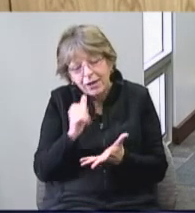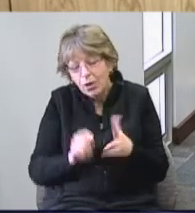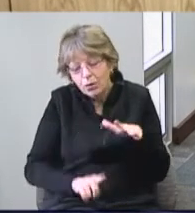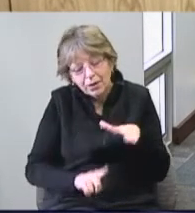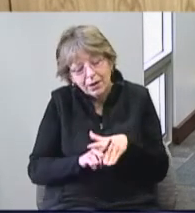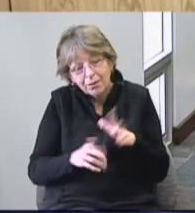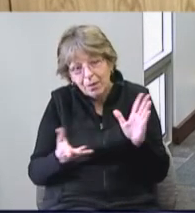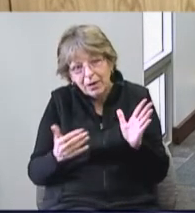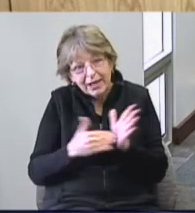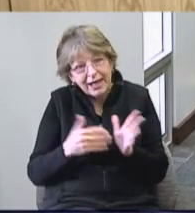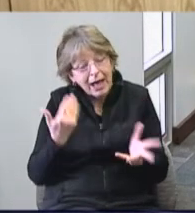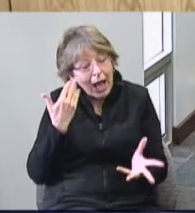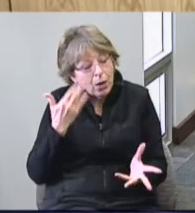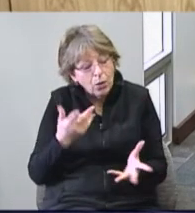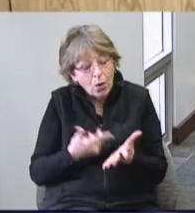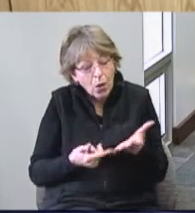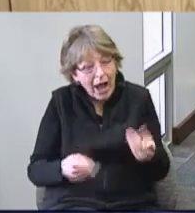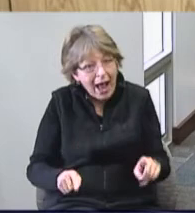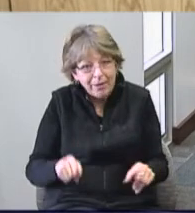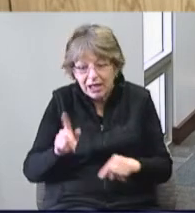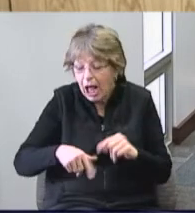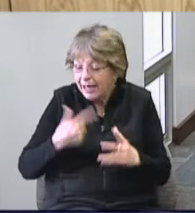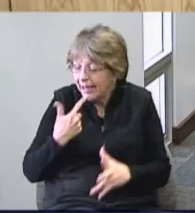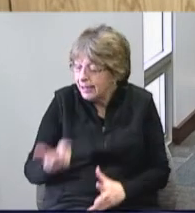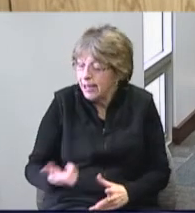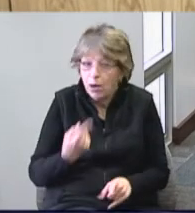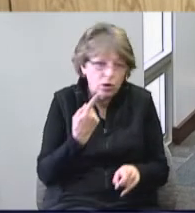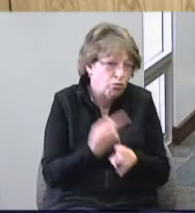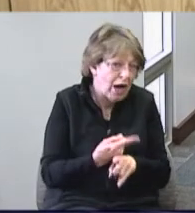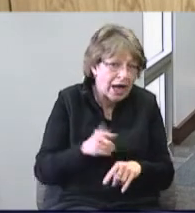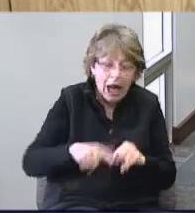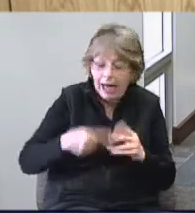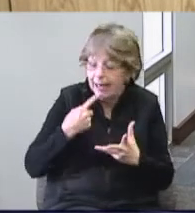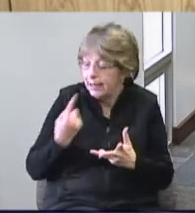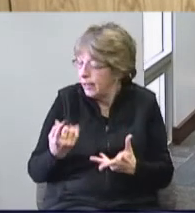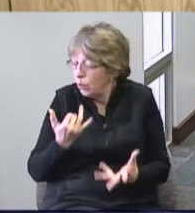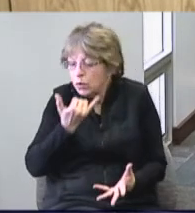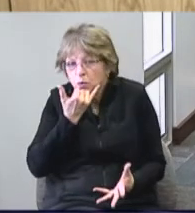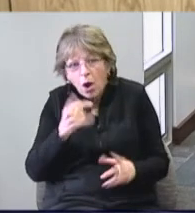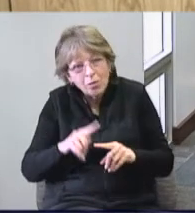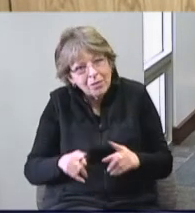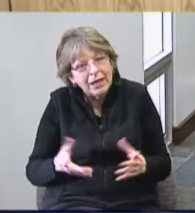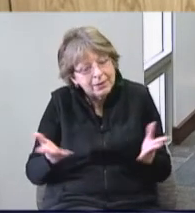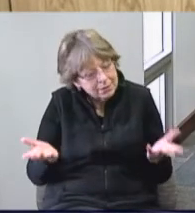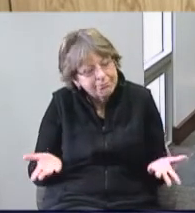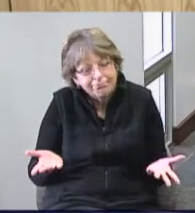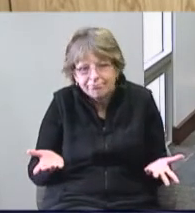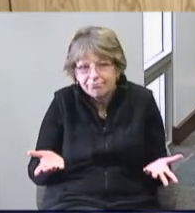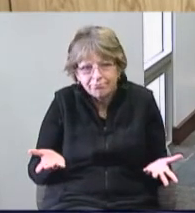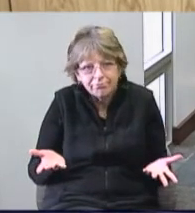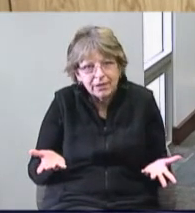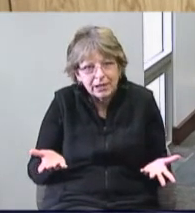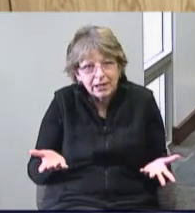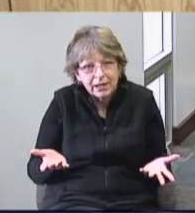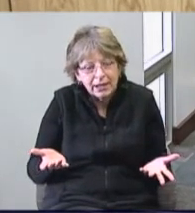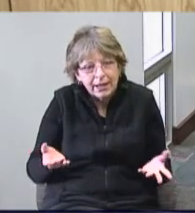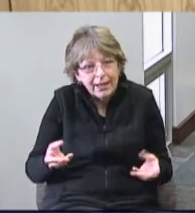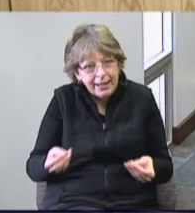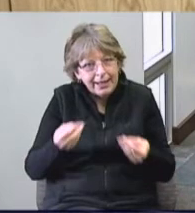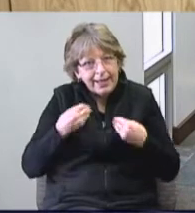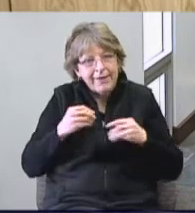know what happened there, and I can't say if that was right or if that was wrong, but it does cast a perception